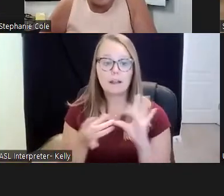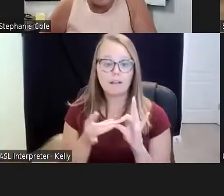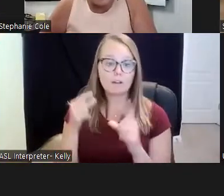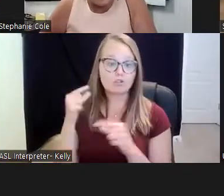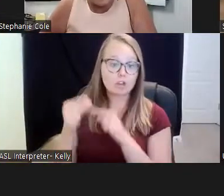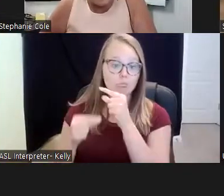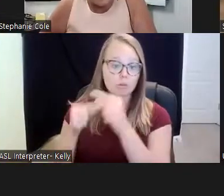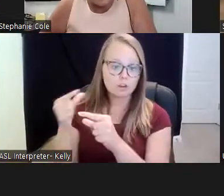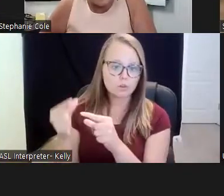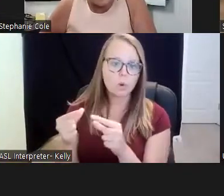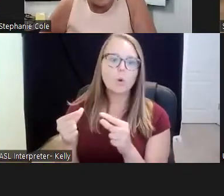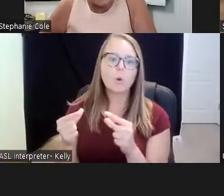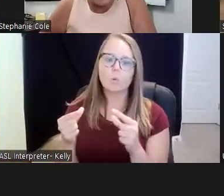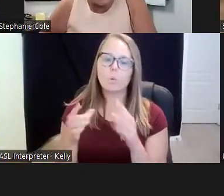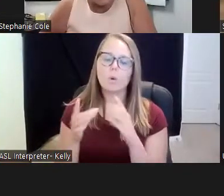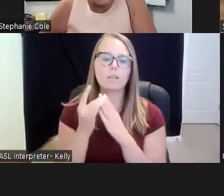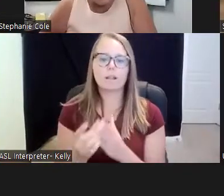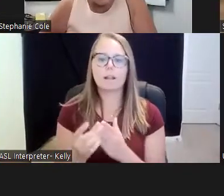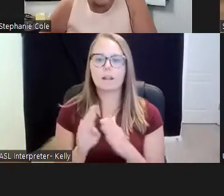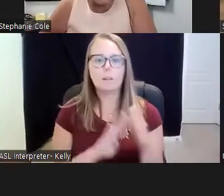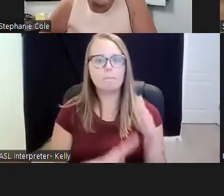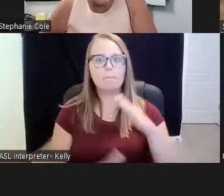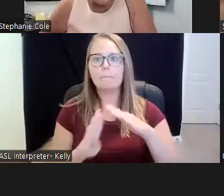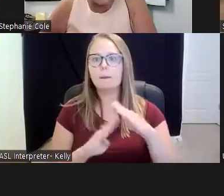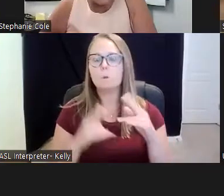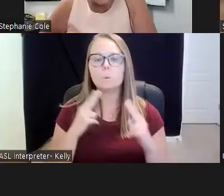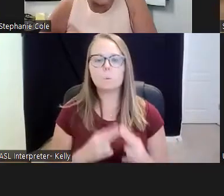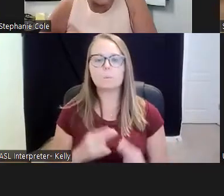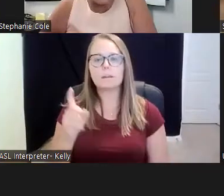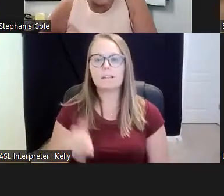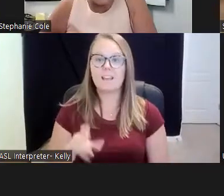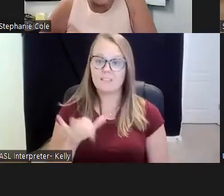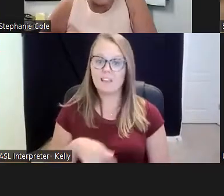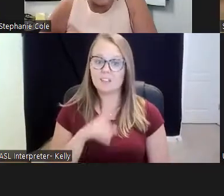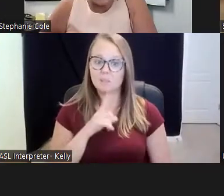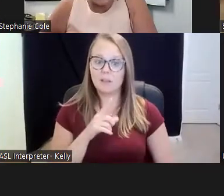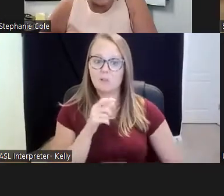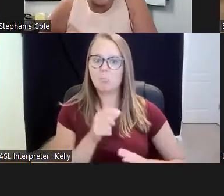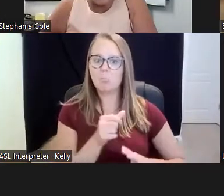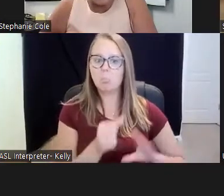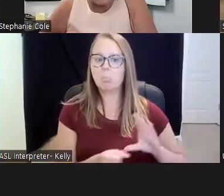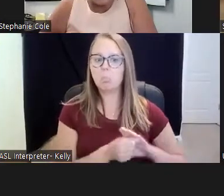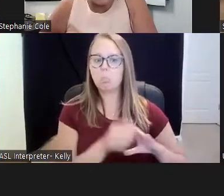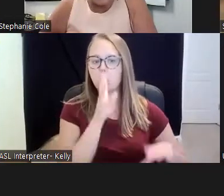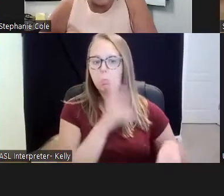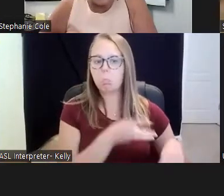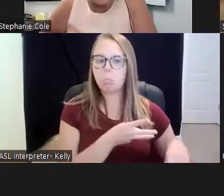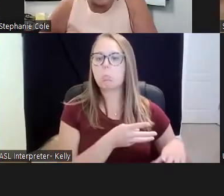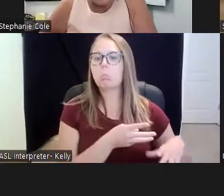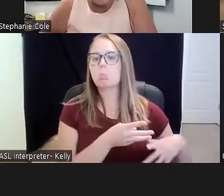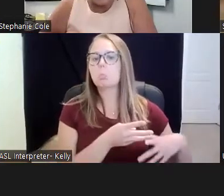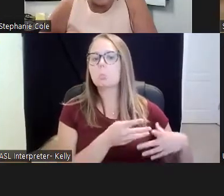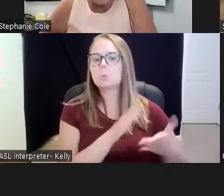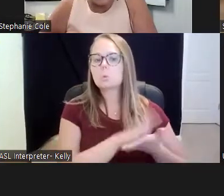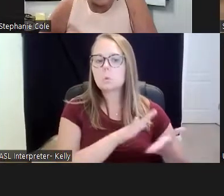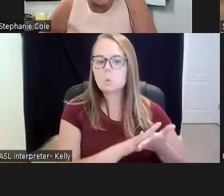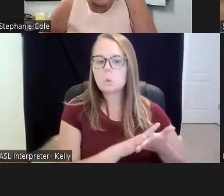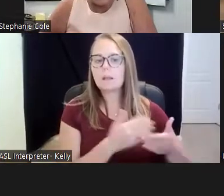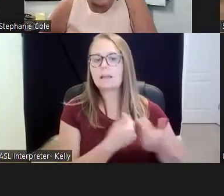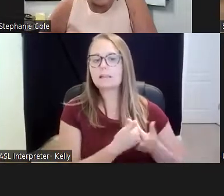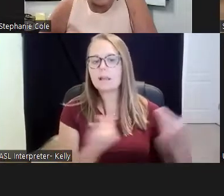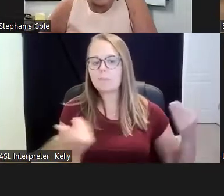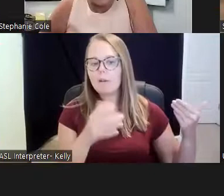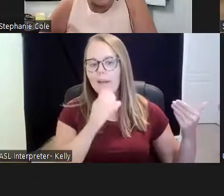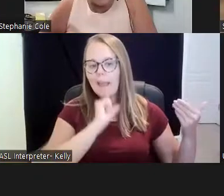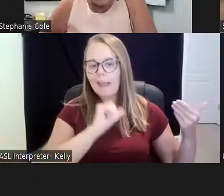we are meeting a basic human need that has been siloed by schooling that separates people by age